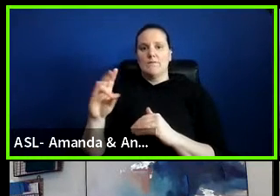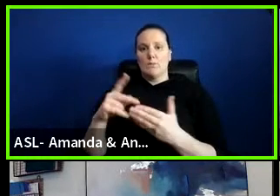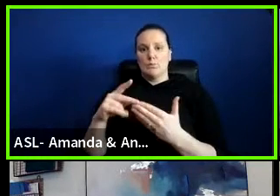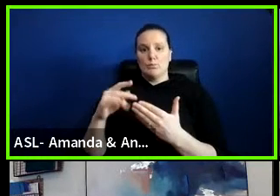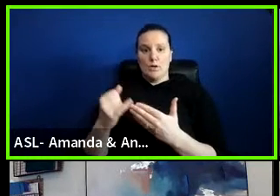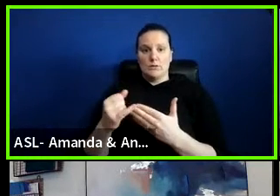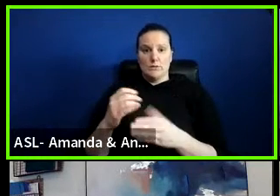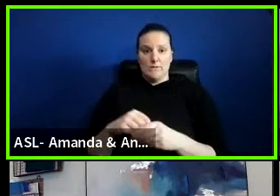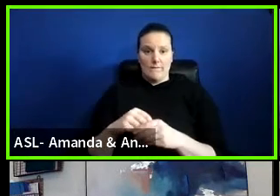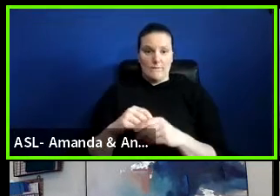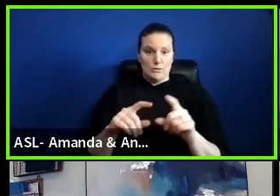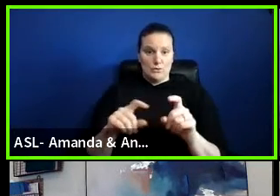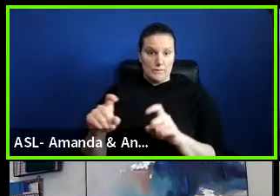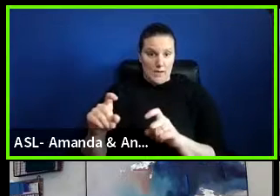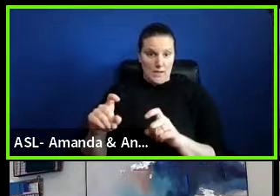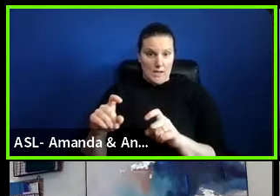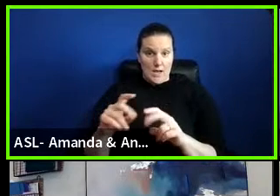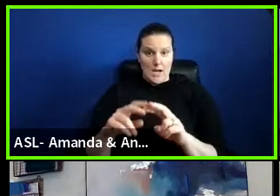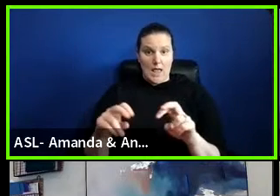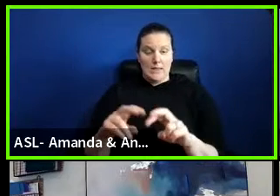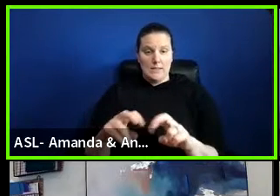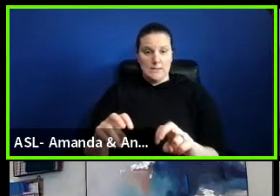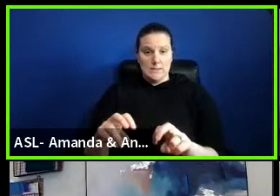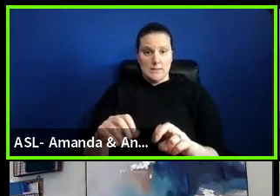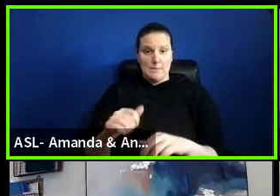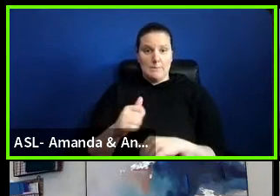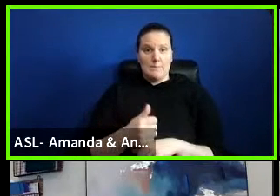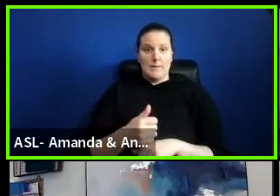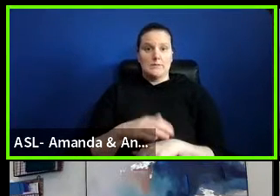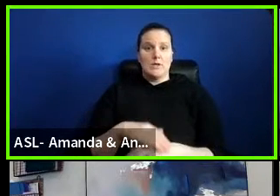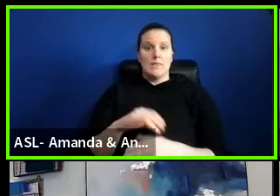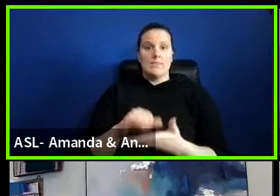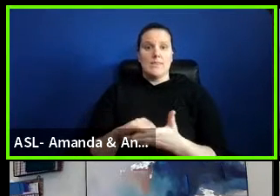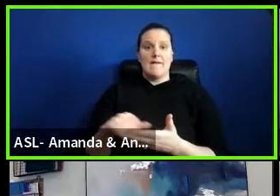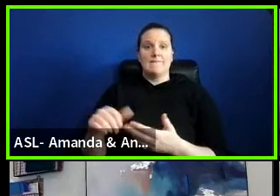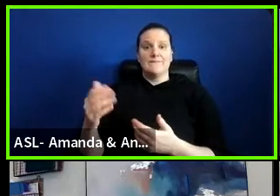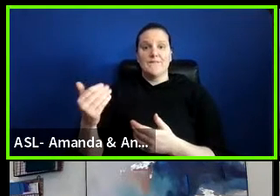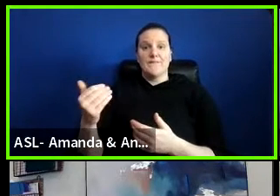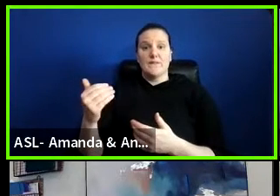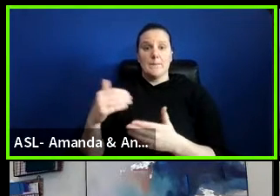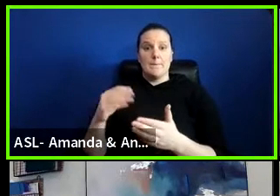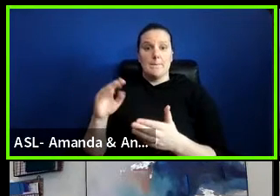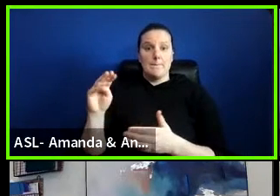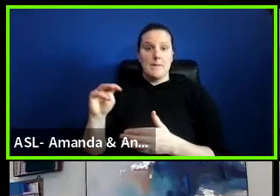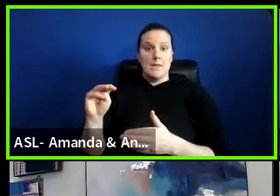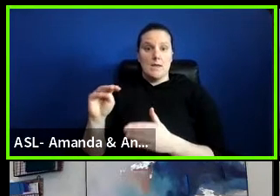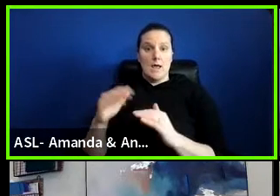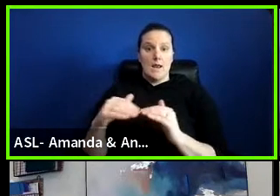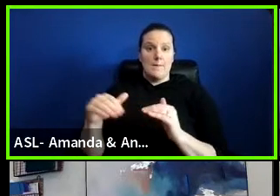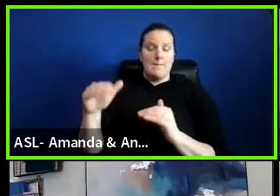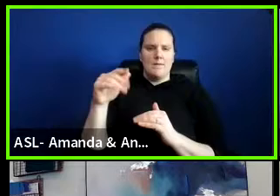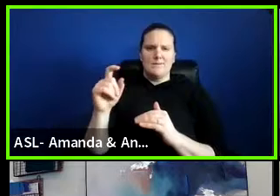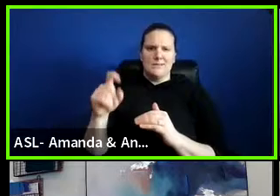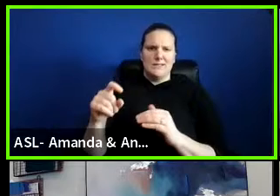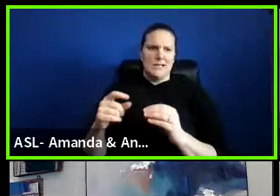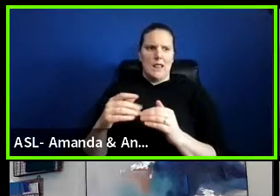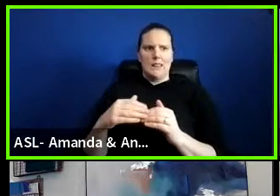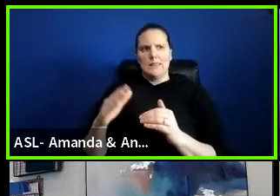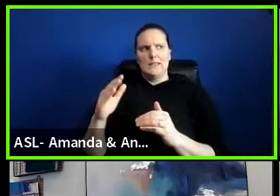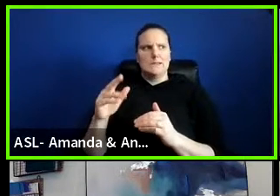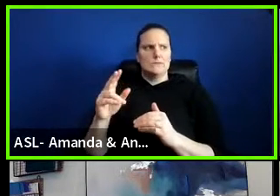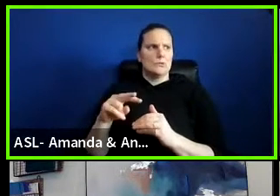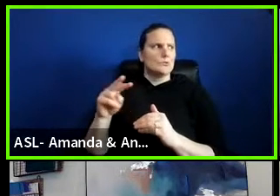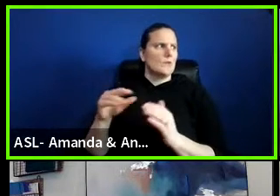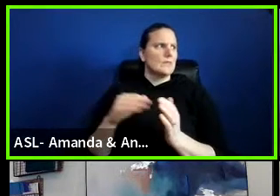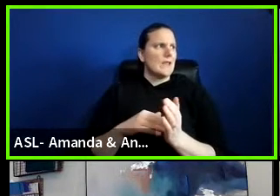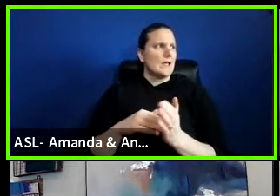of our survey and our analysis based on that 15 million and above, we found that it's going to need at least 22,000